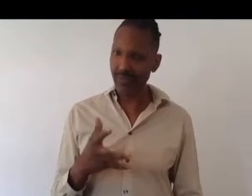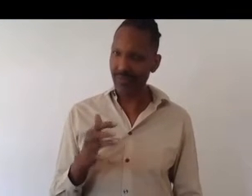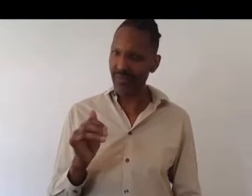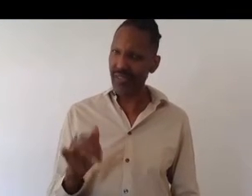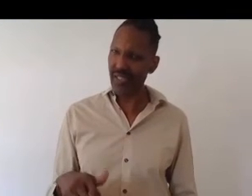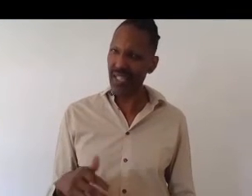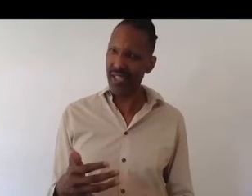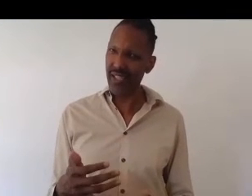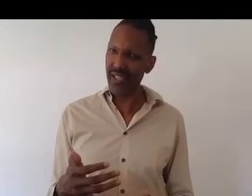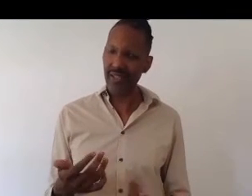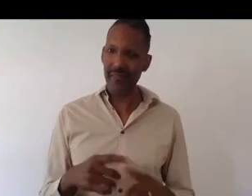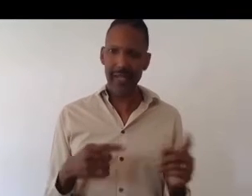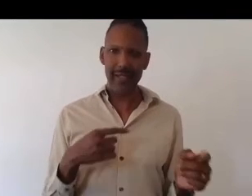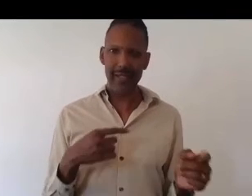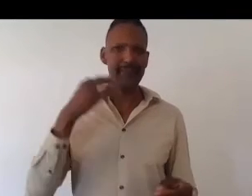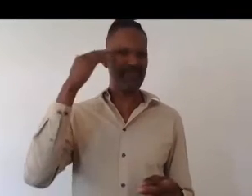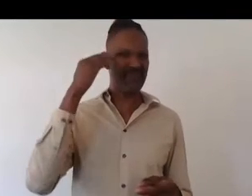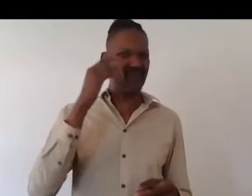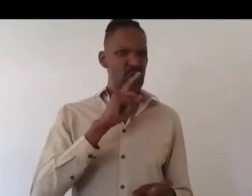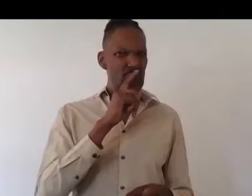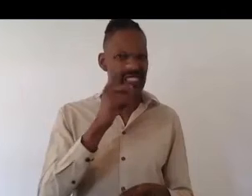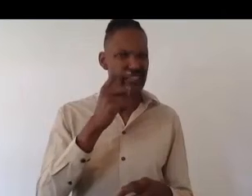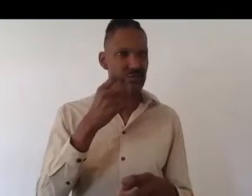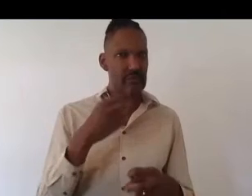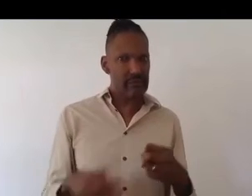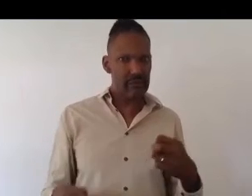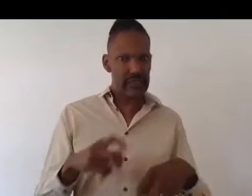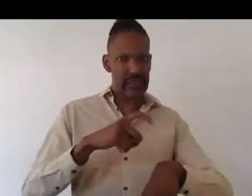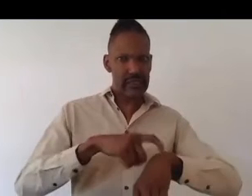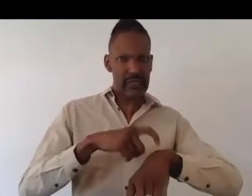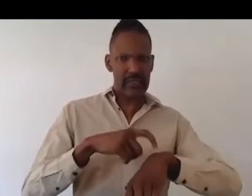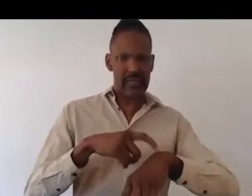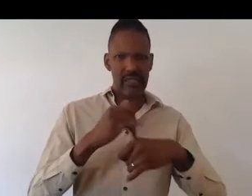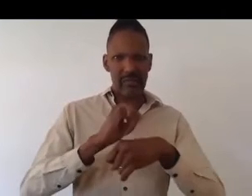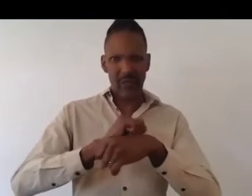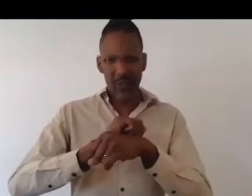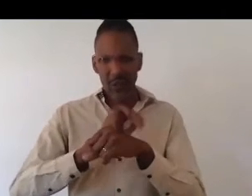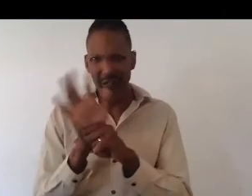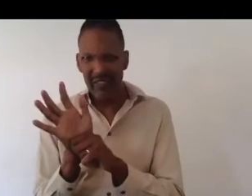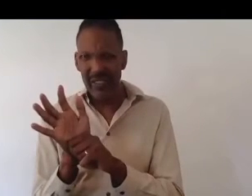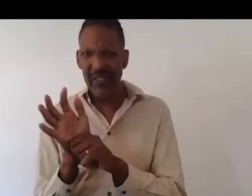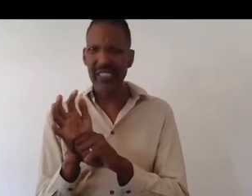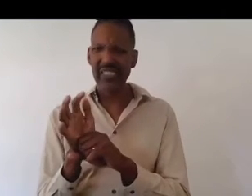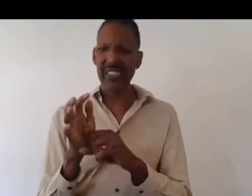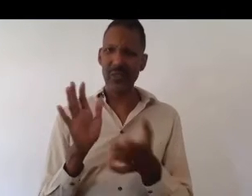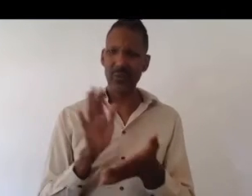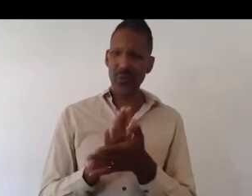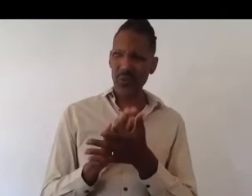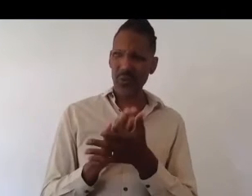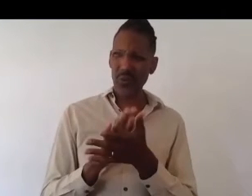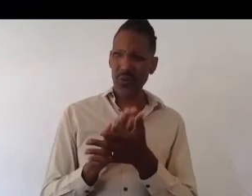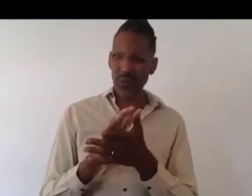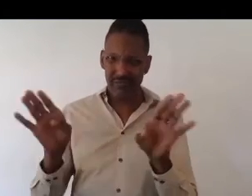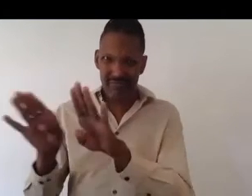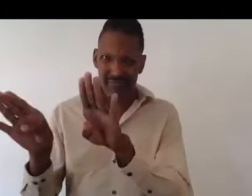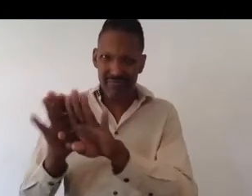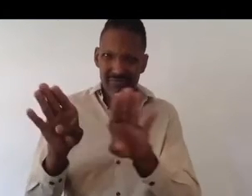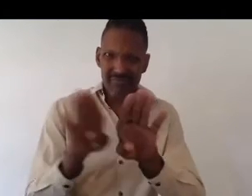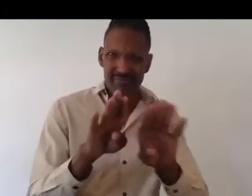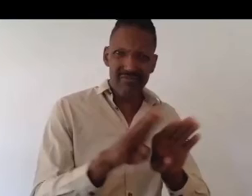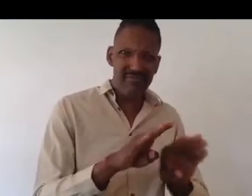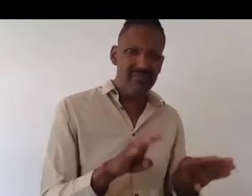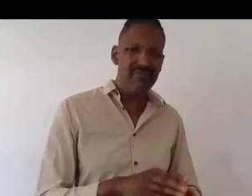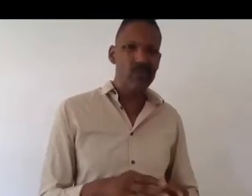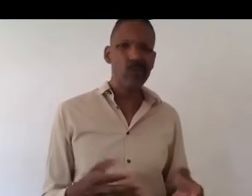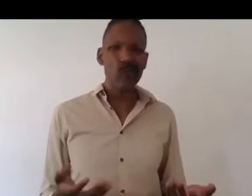the pandemic and everything else that's going on. This is a hard time. So give yourself some credit. Take advantage of what you already have around